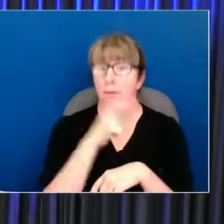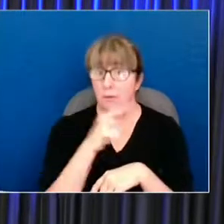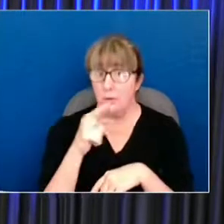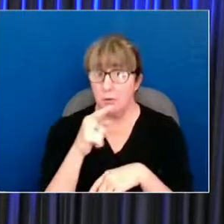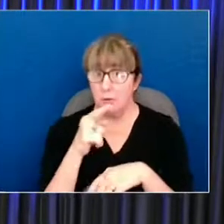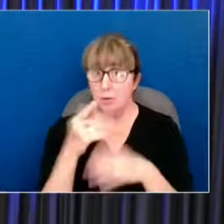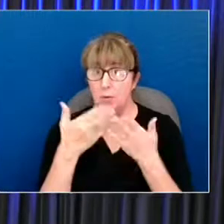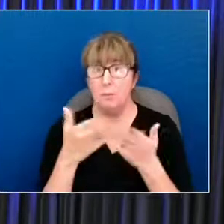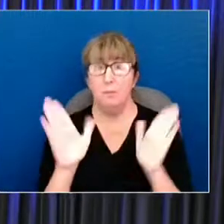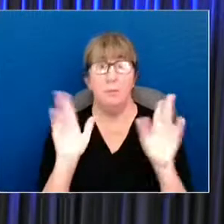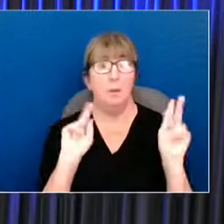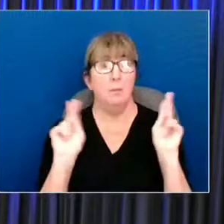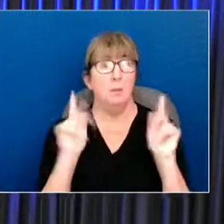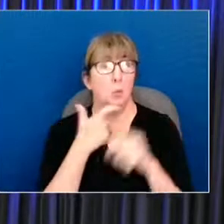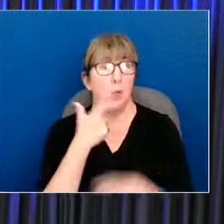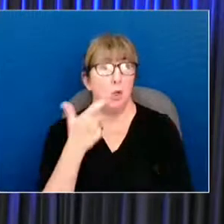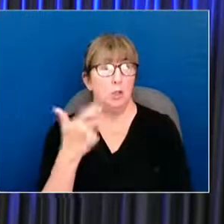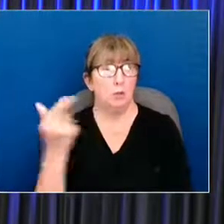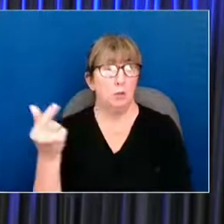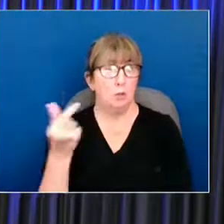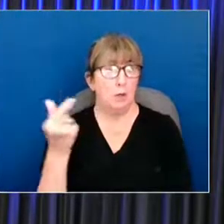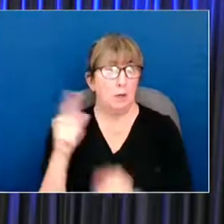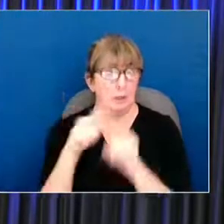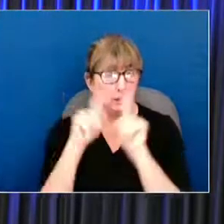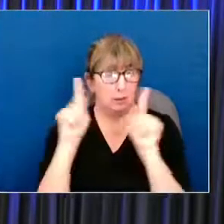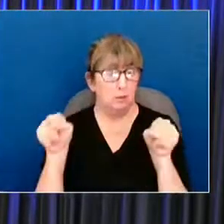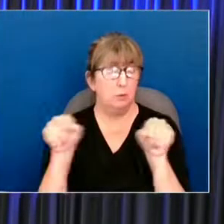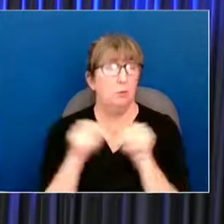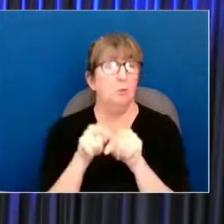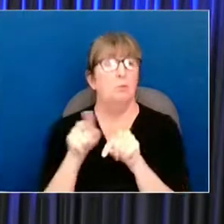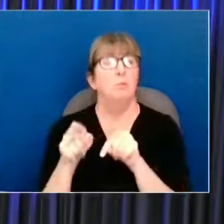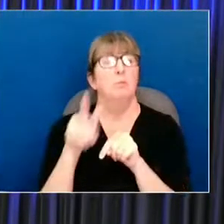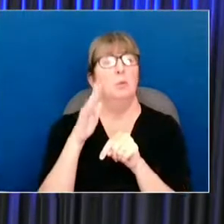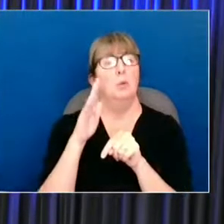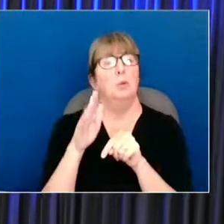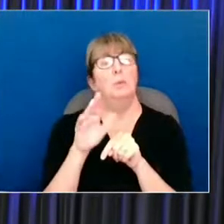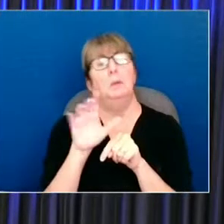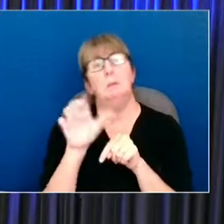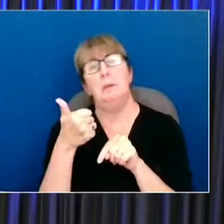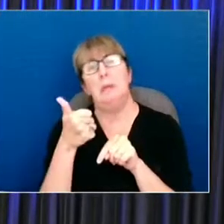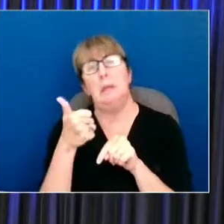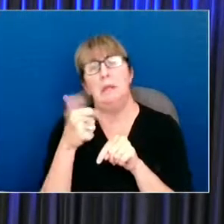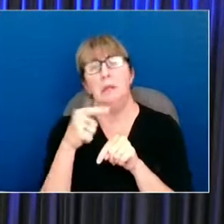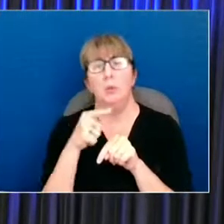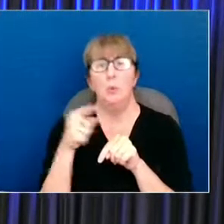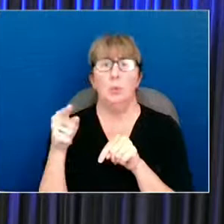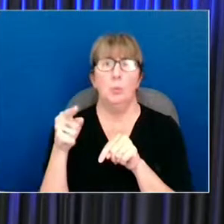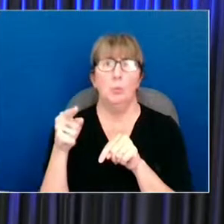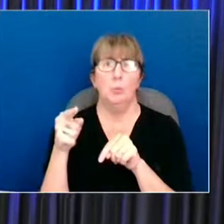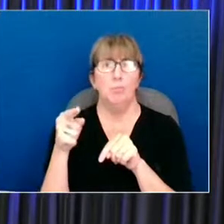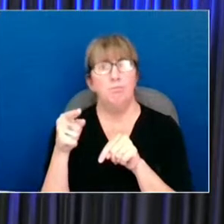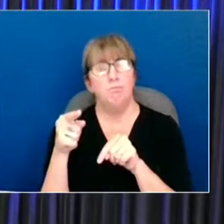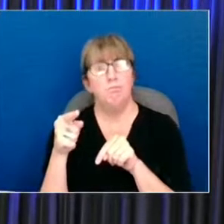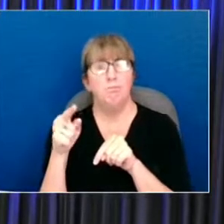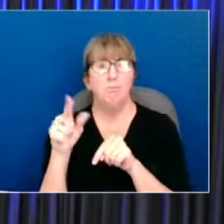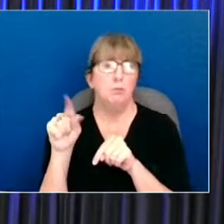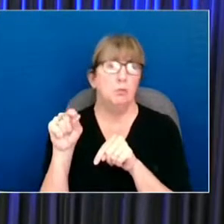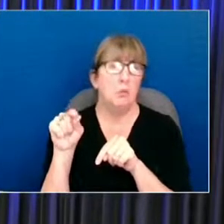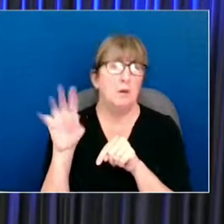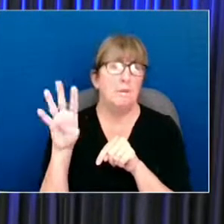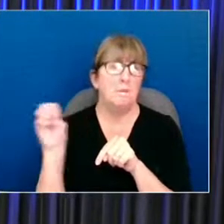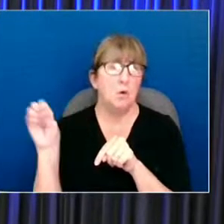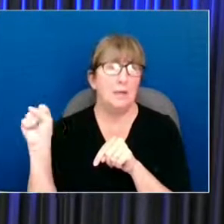the Granicus stream, that delay will go from, say, 10 seconds to probably anywhere between 20 and 40